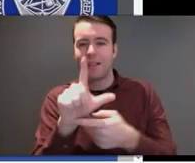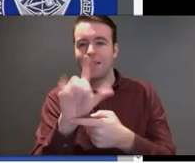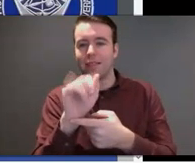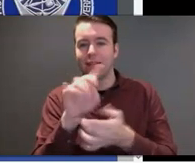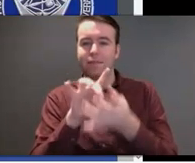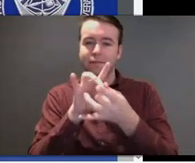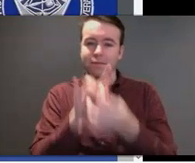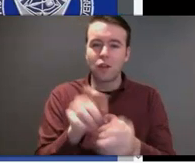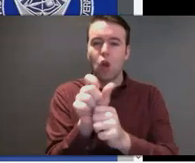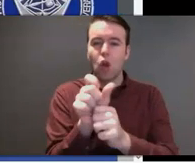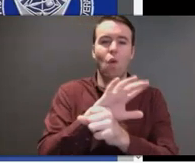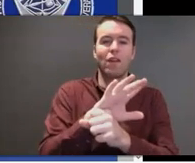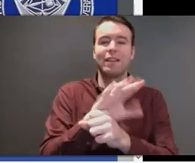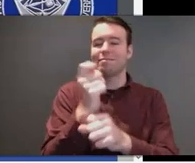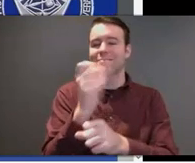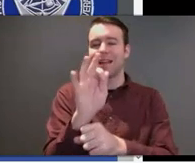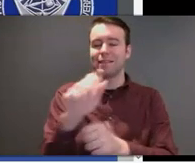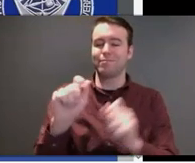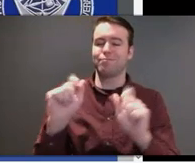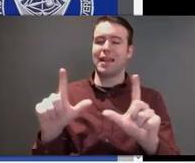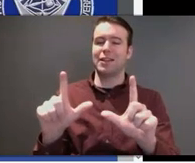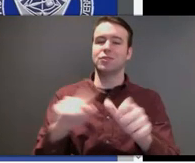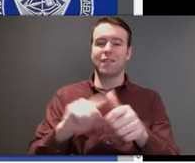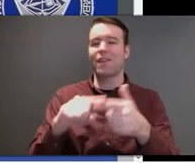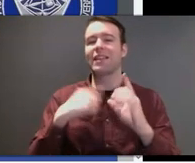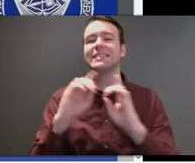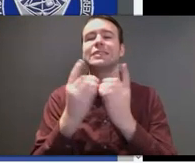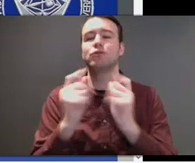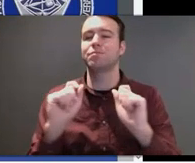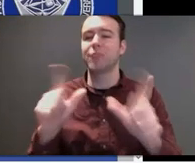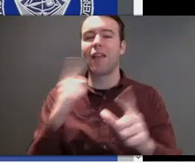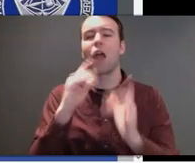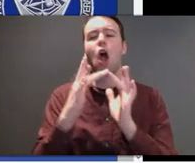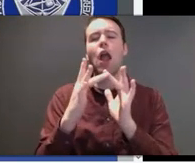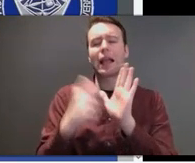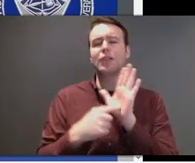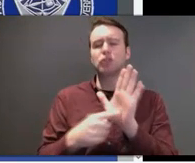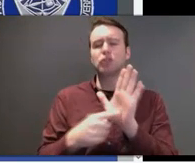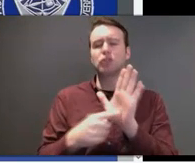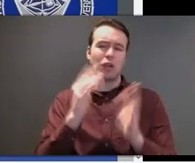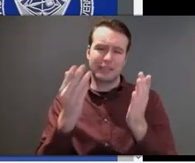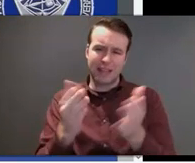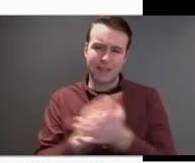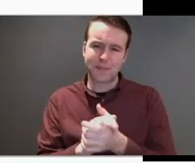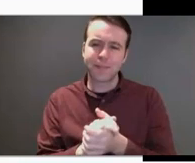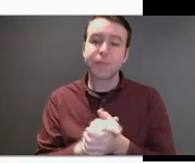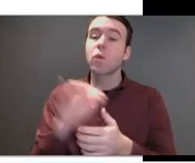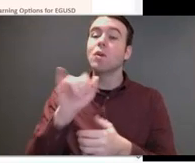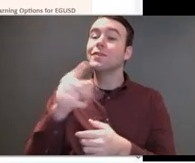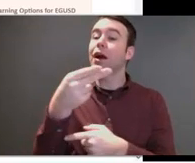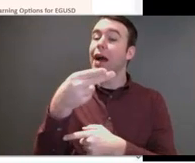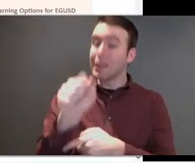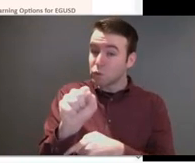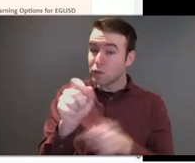a COVID-19 page to the district's page. And I think online we can show what that looks like. And then if you're a high school